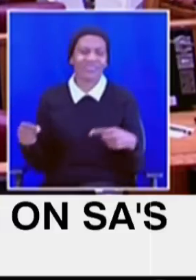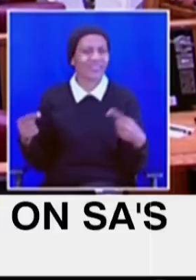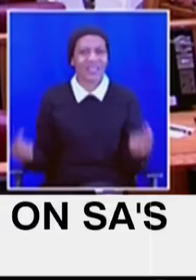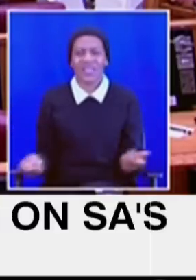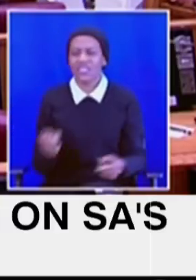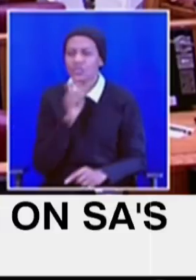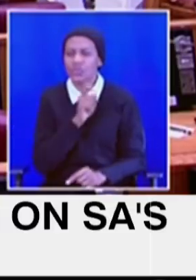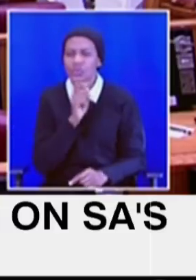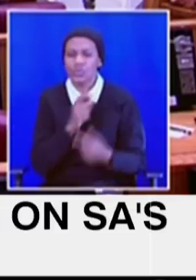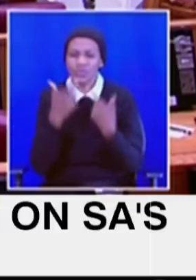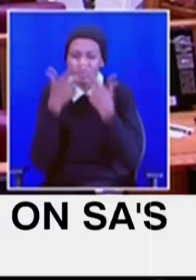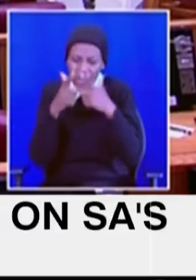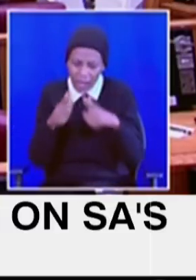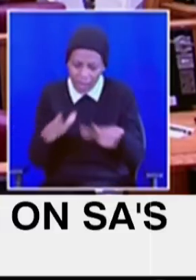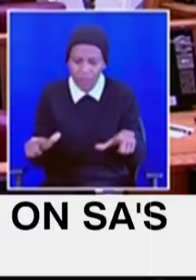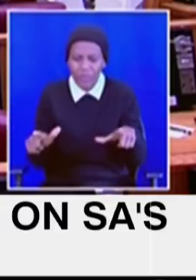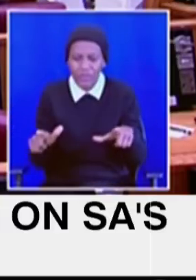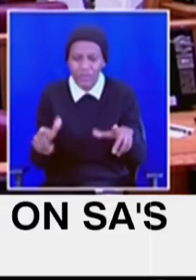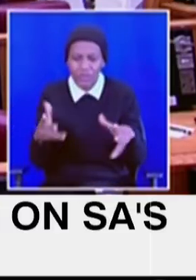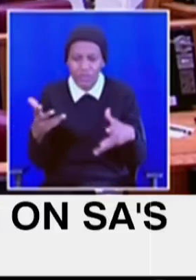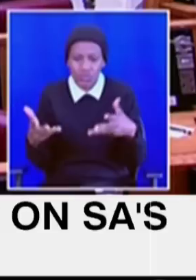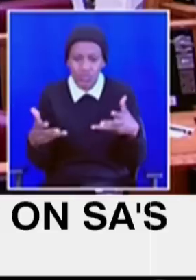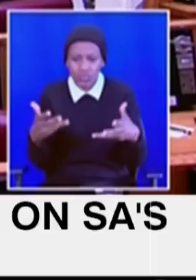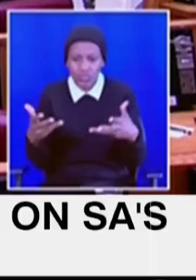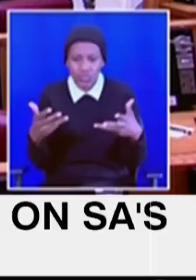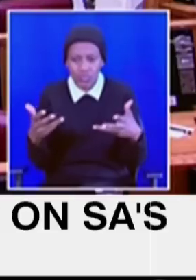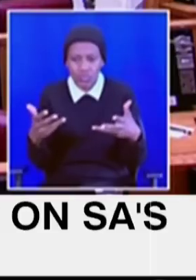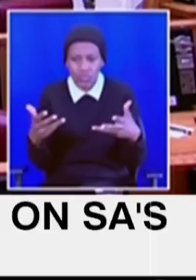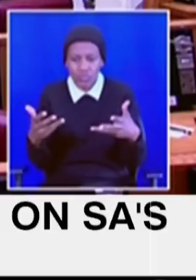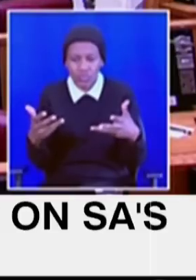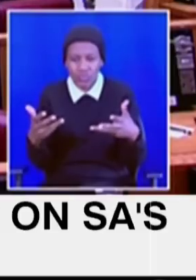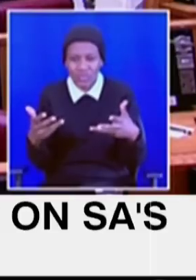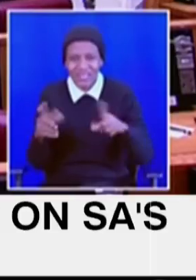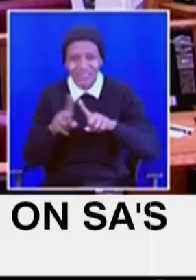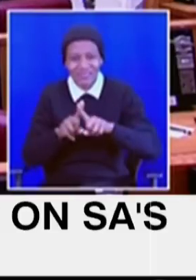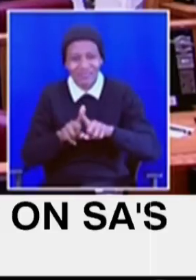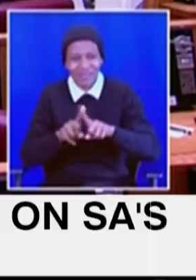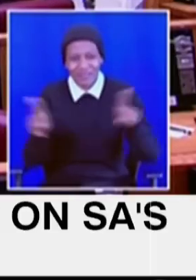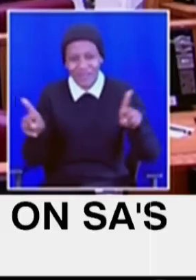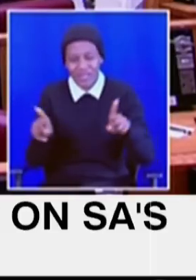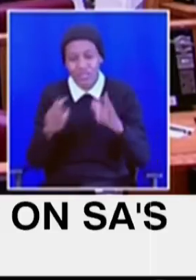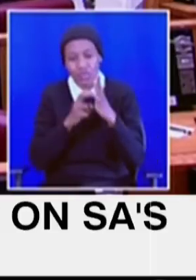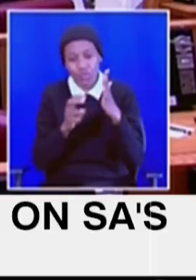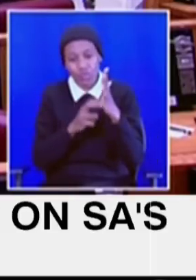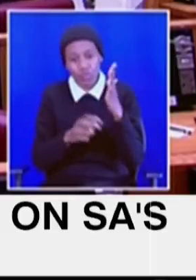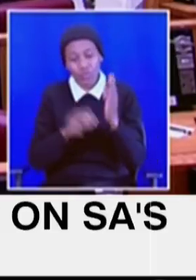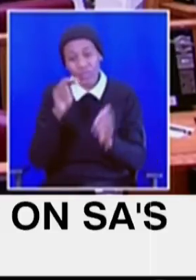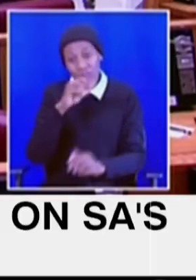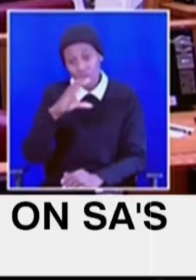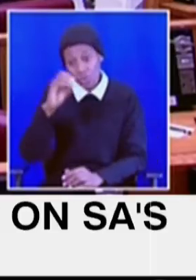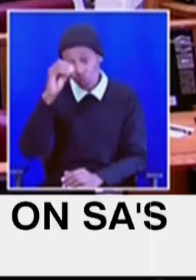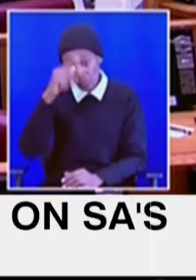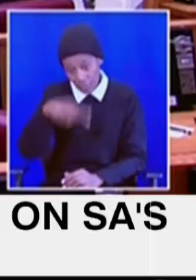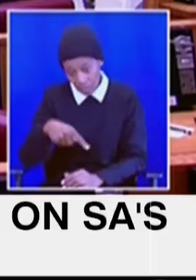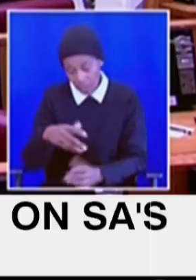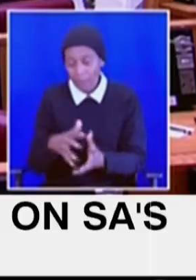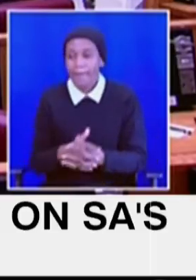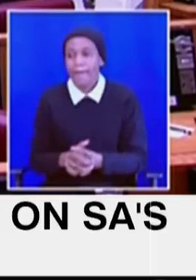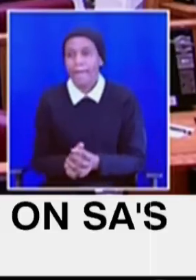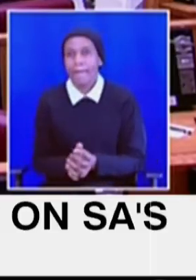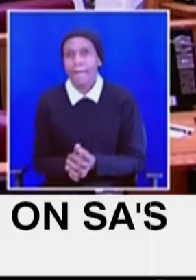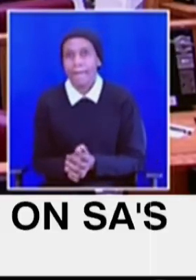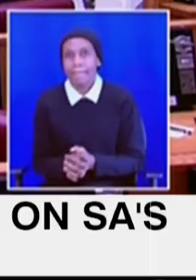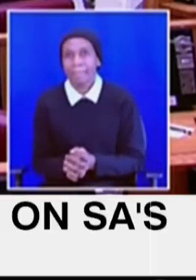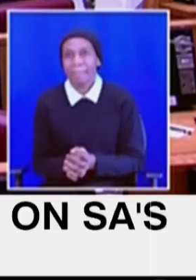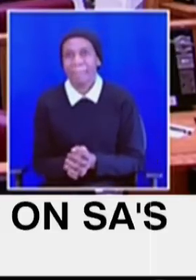use a language that's not in keeping with how we run business of